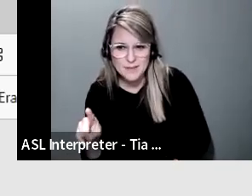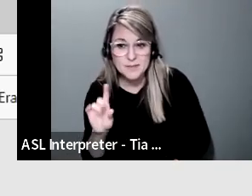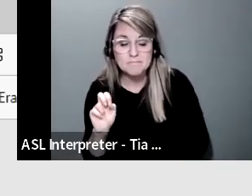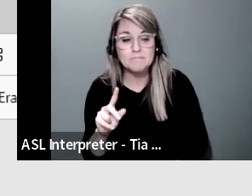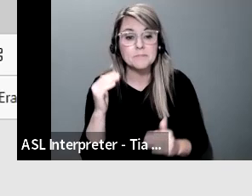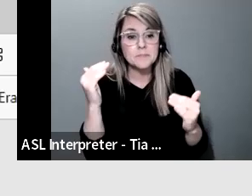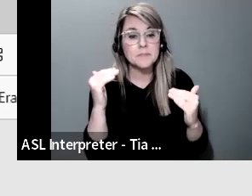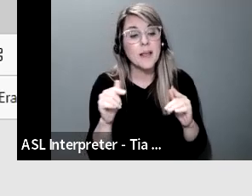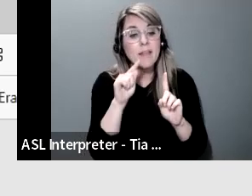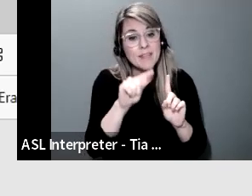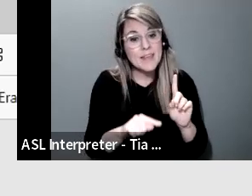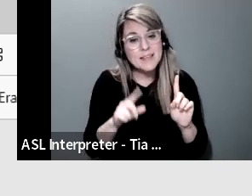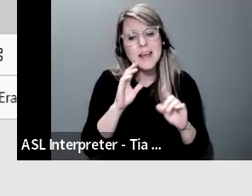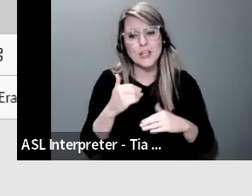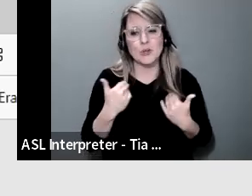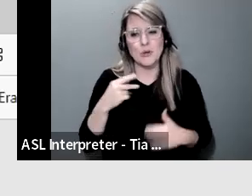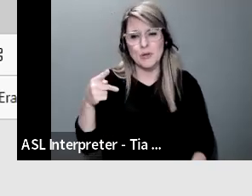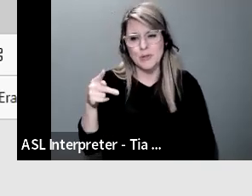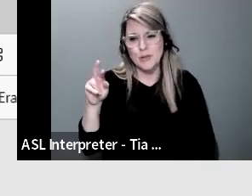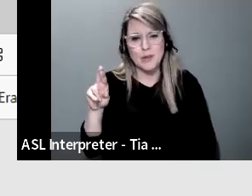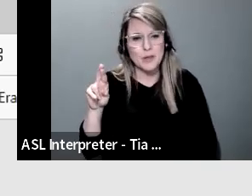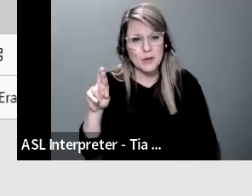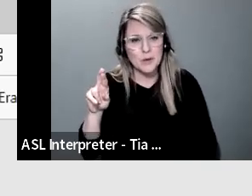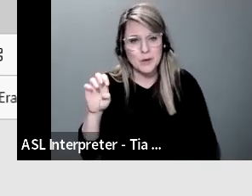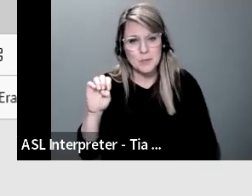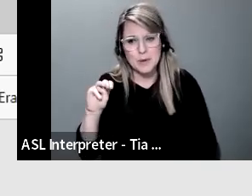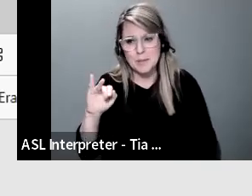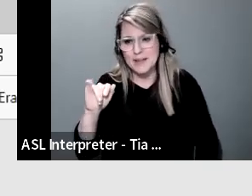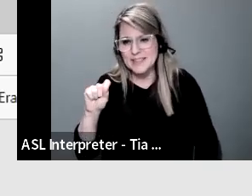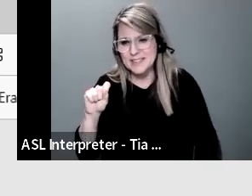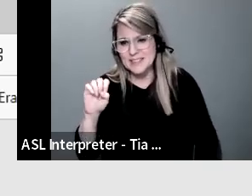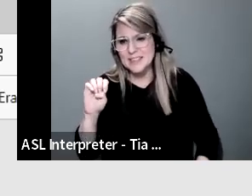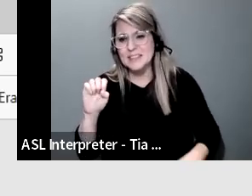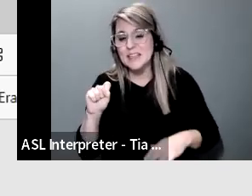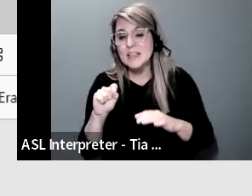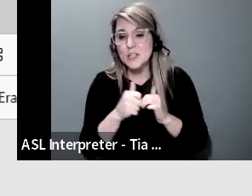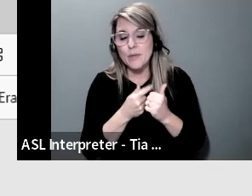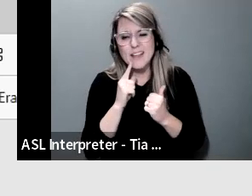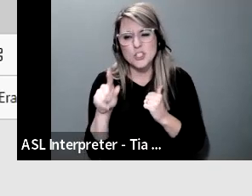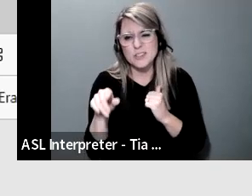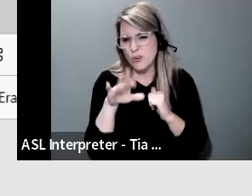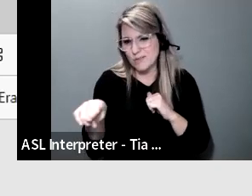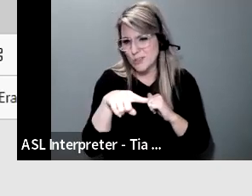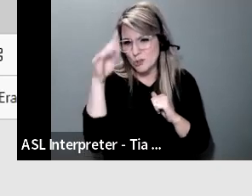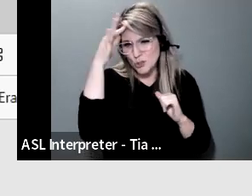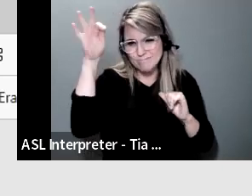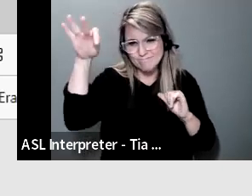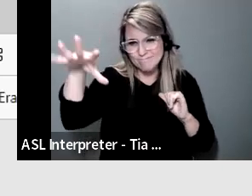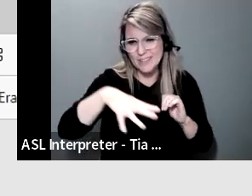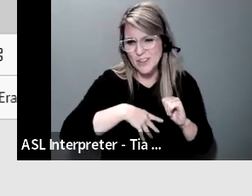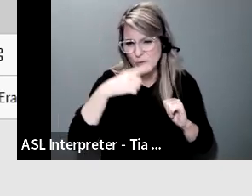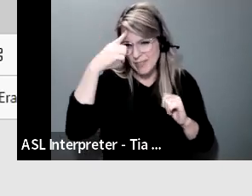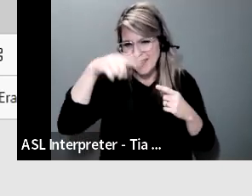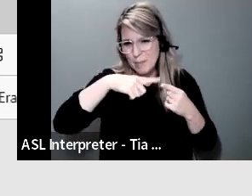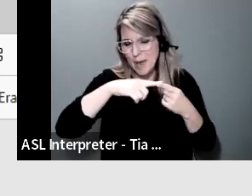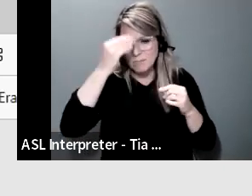we discussed earlier. And this is really just more for you to just kind of think about. We really want you to rate